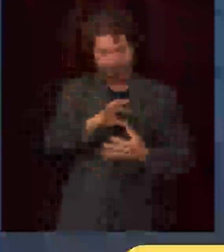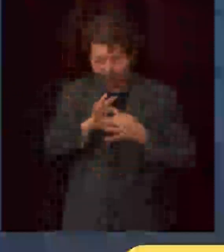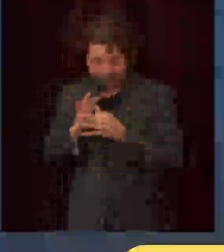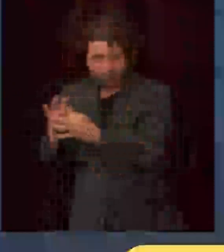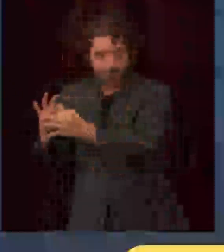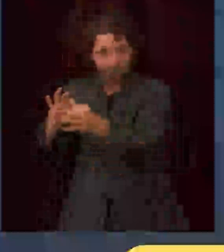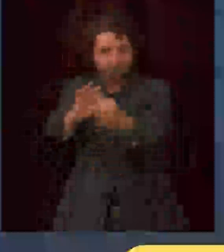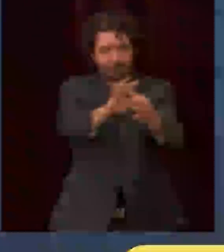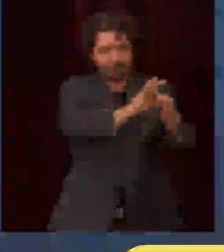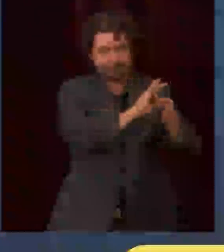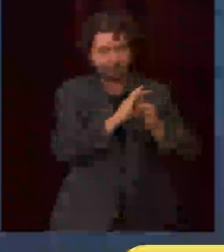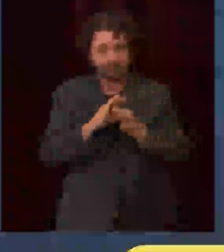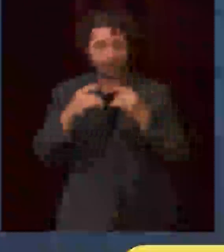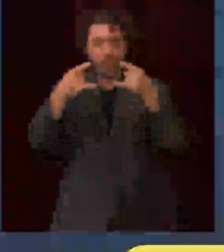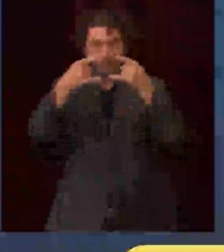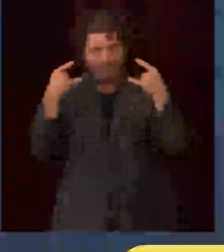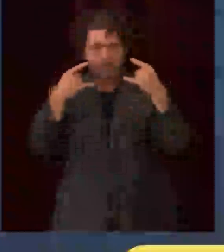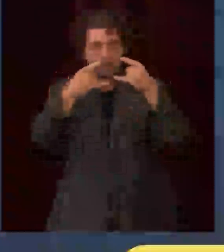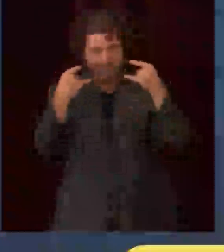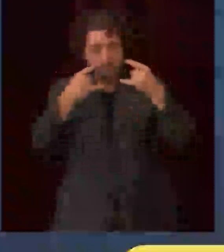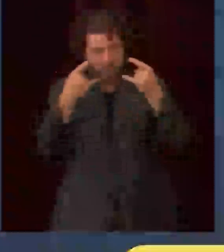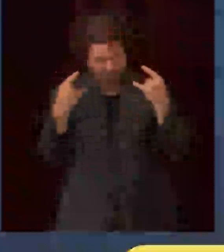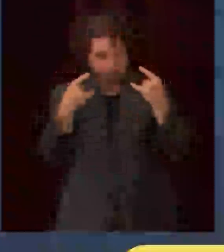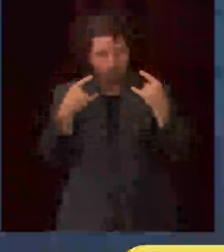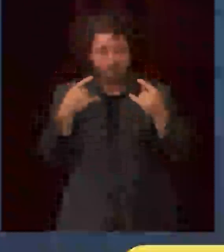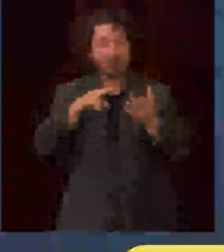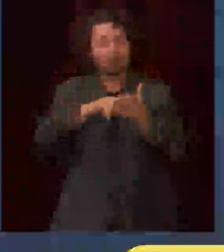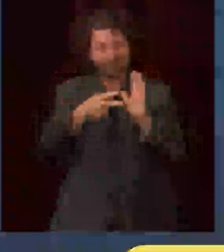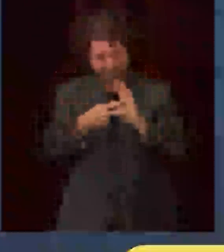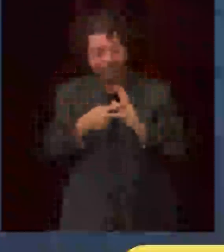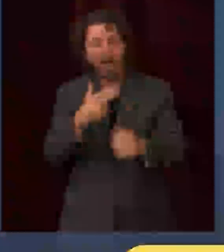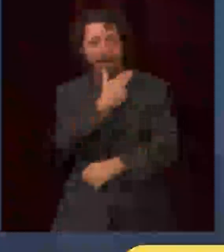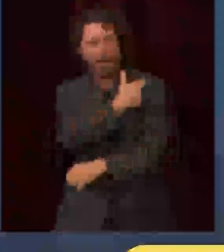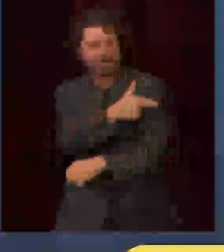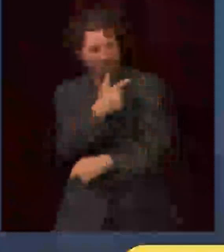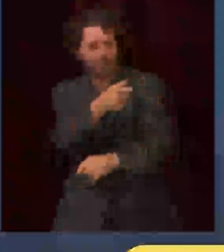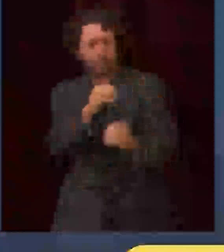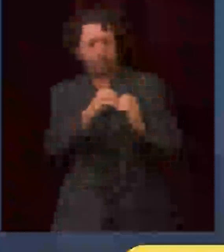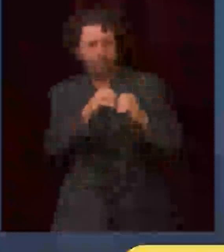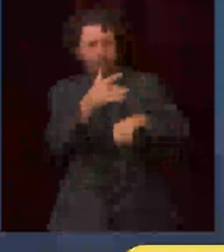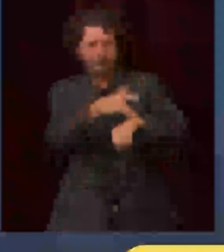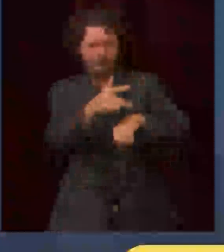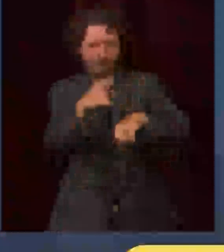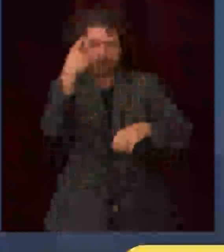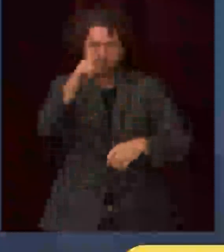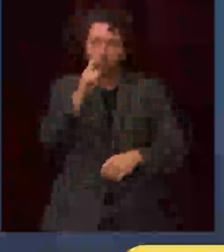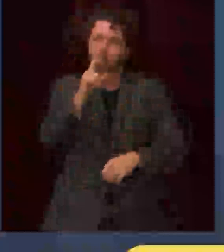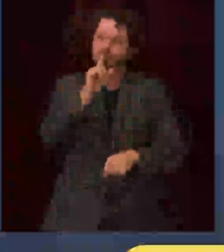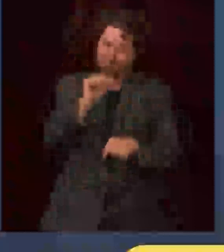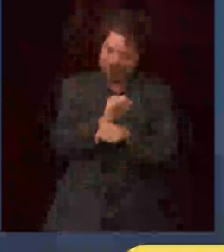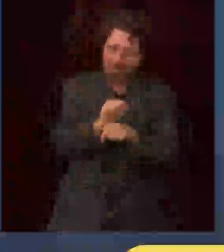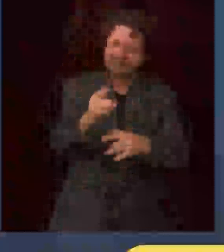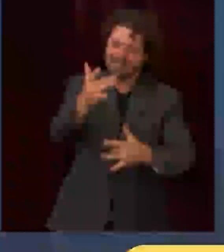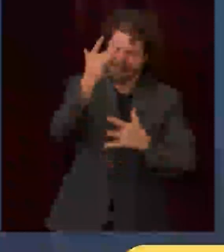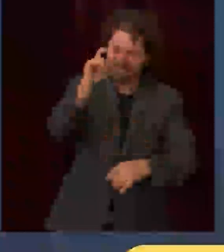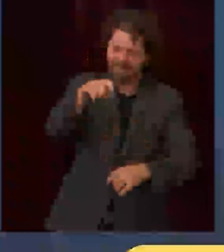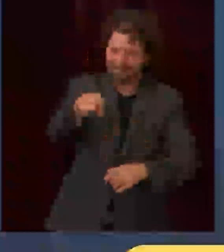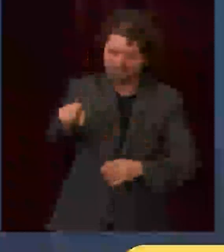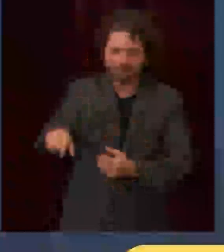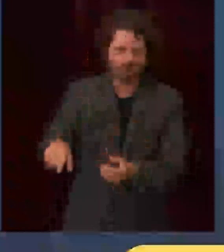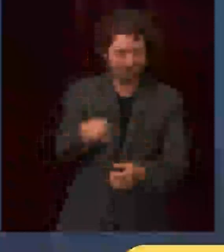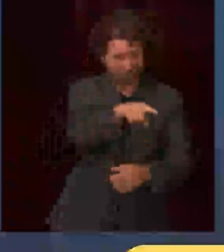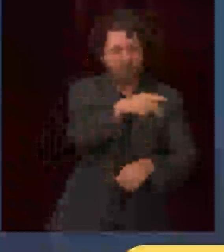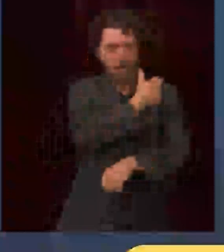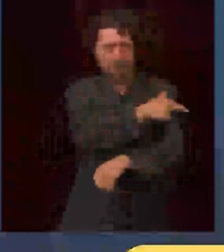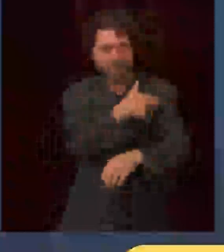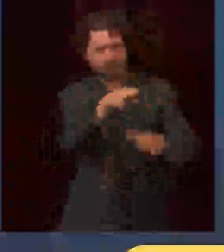of COVID-19 that we're going to see anywhere in the state. It may be 1, it may be 2, it may be many more depending upon where we are. But